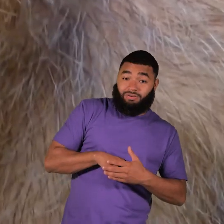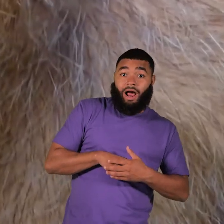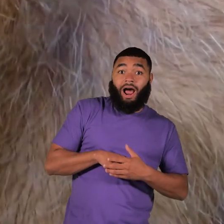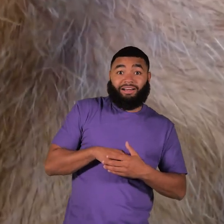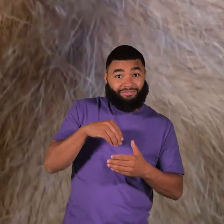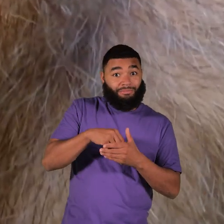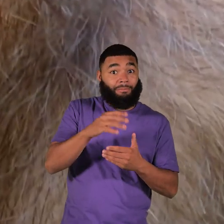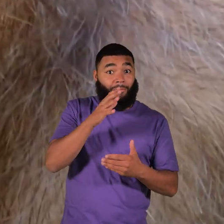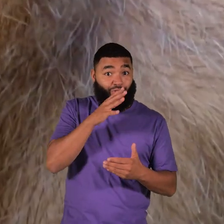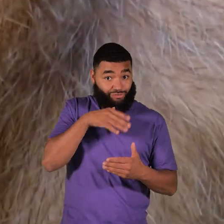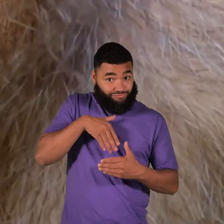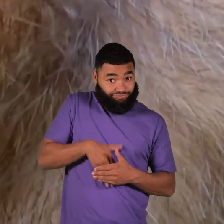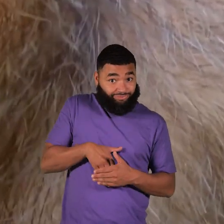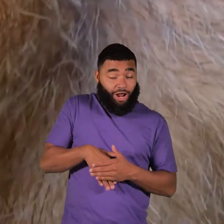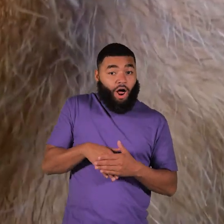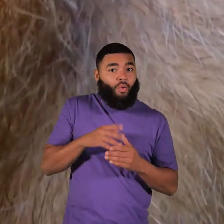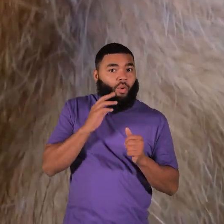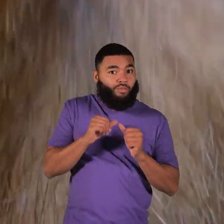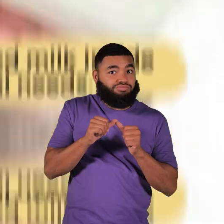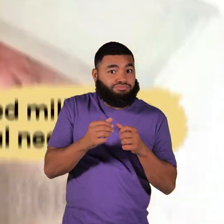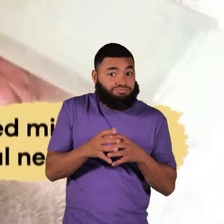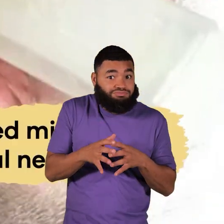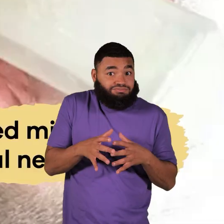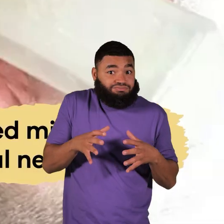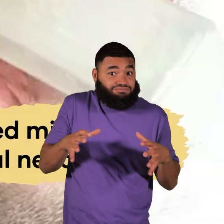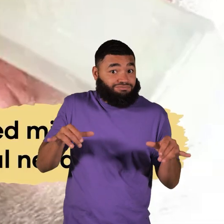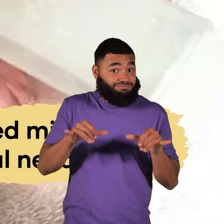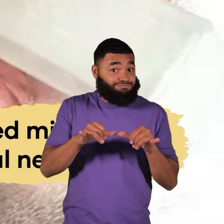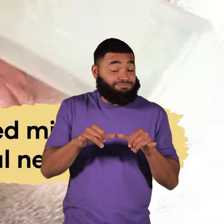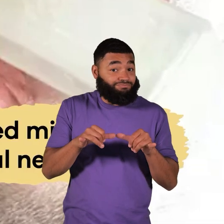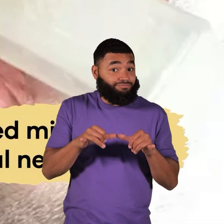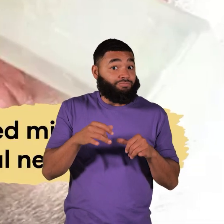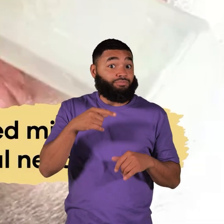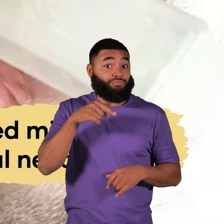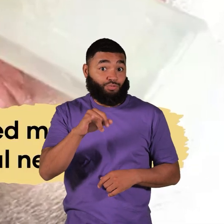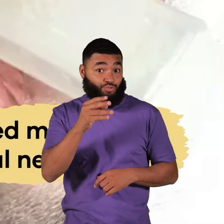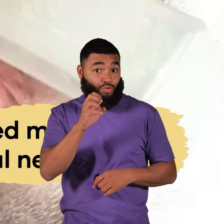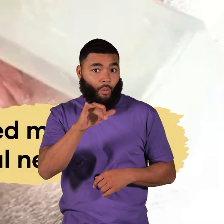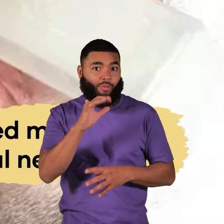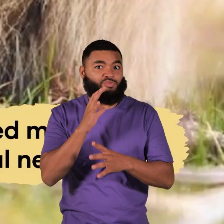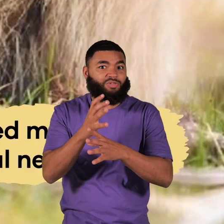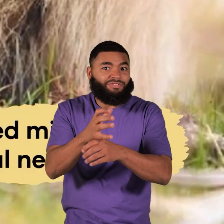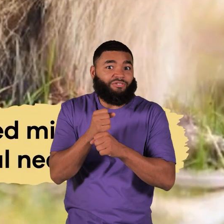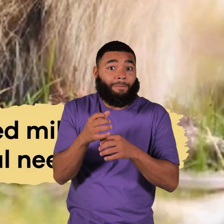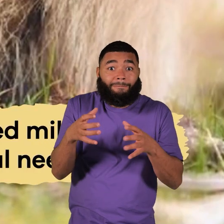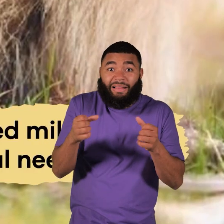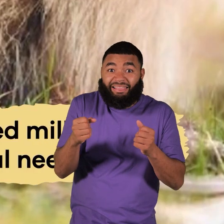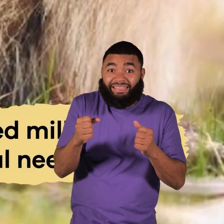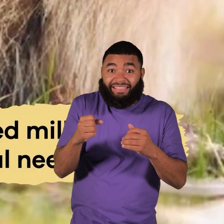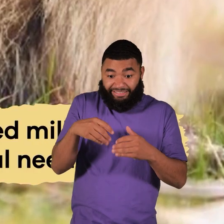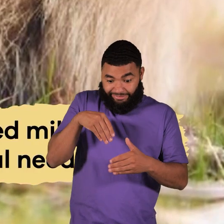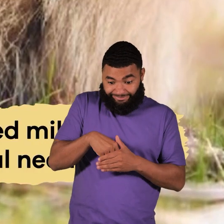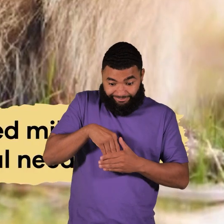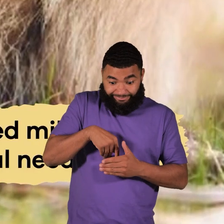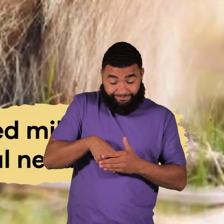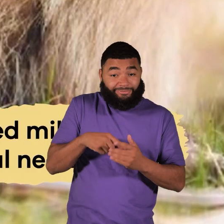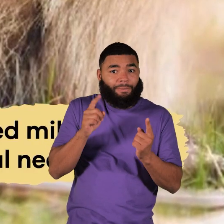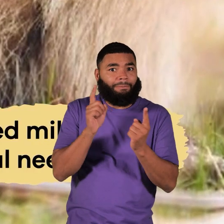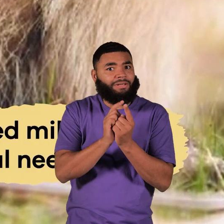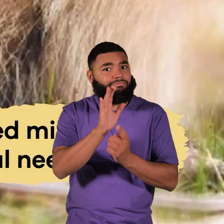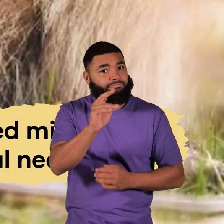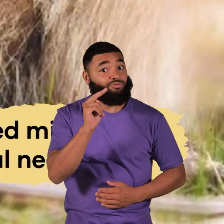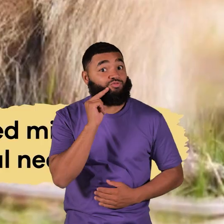continuing to develop for several months. The joey receives specially formulated milk inside the pouch to meet its